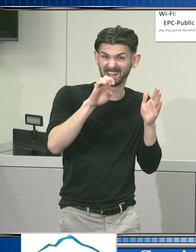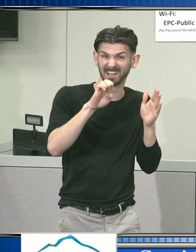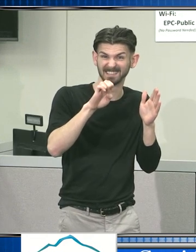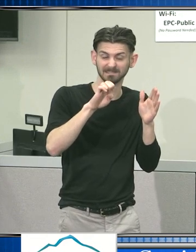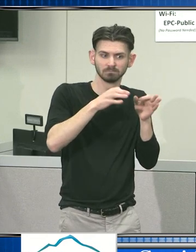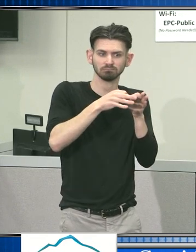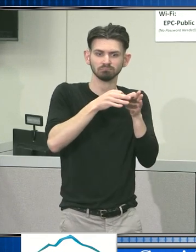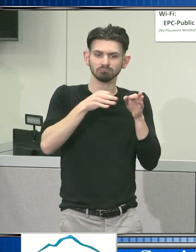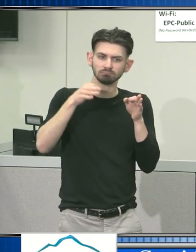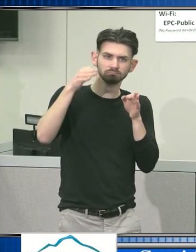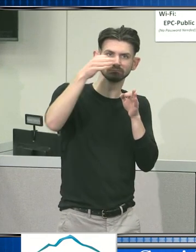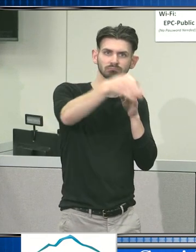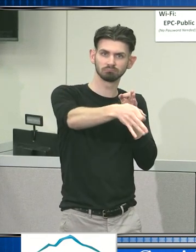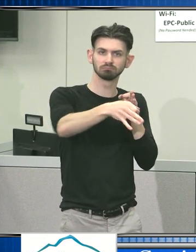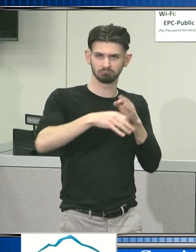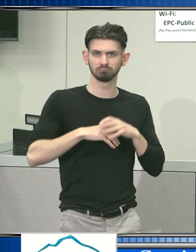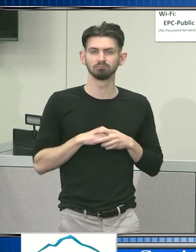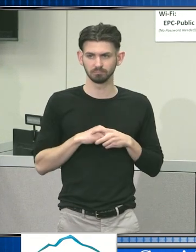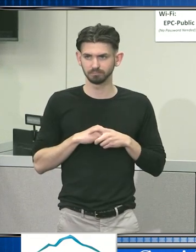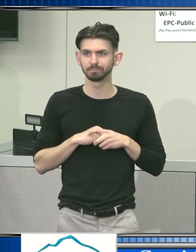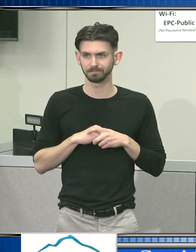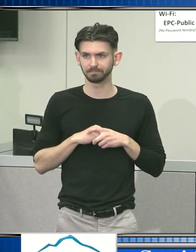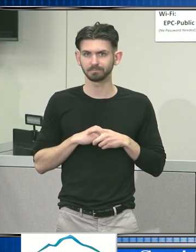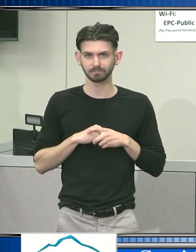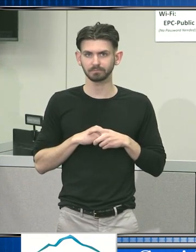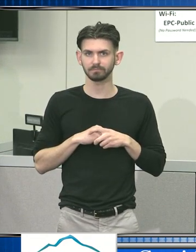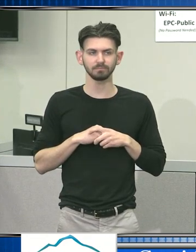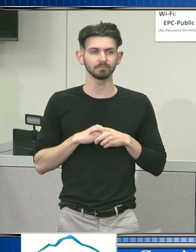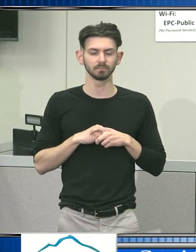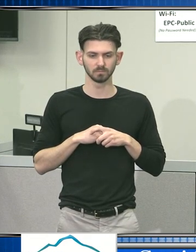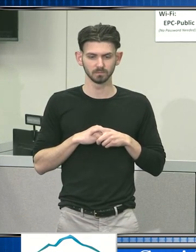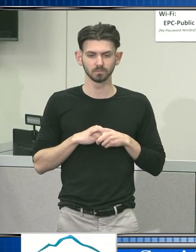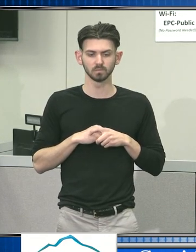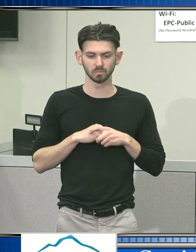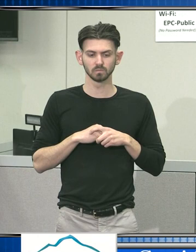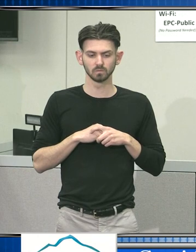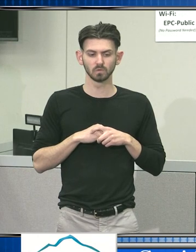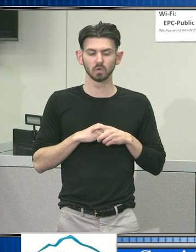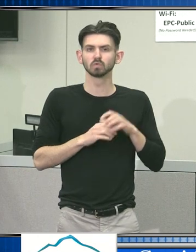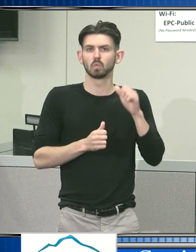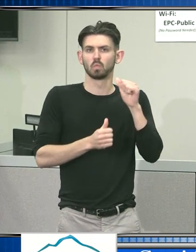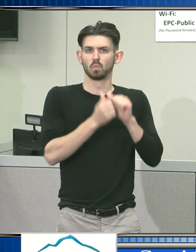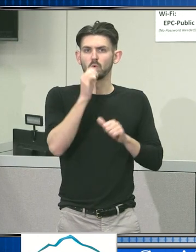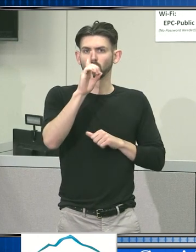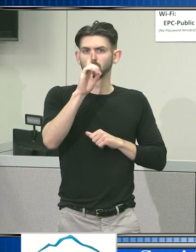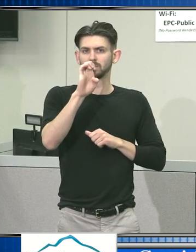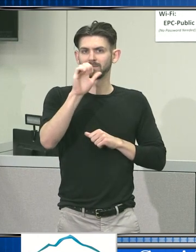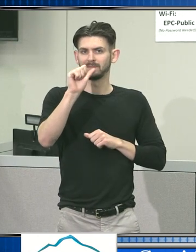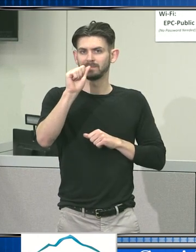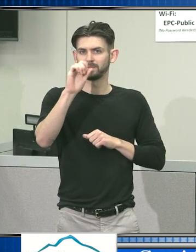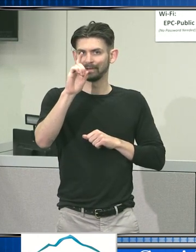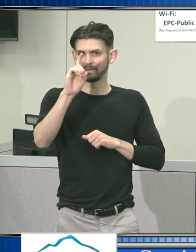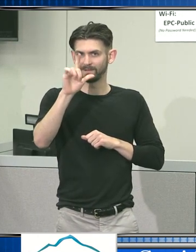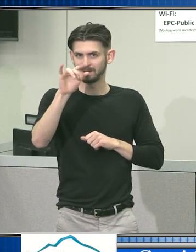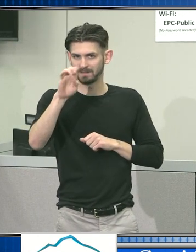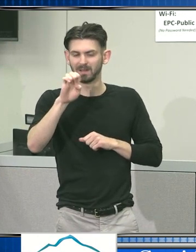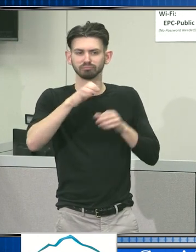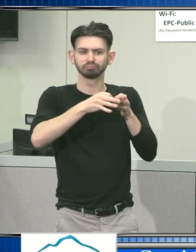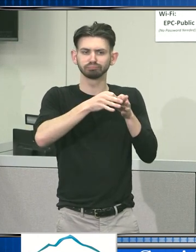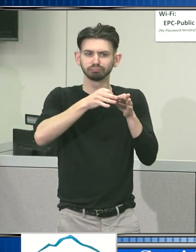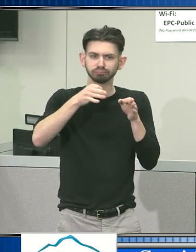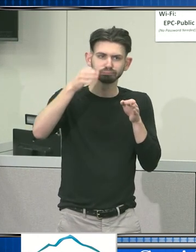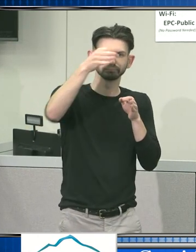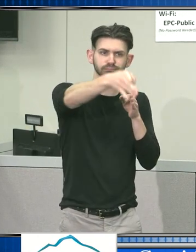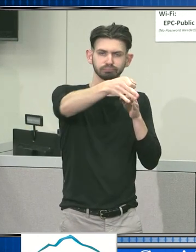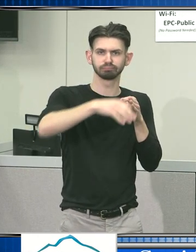have a service that requires some sort of deadline, understand that most of those are being extended at this time. In those cases, we've